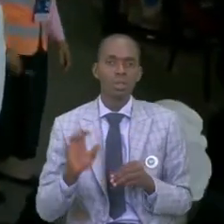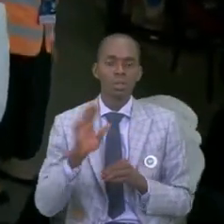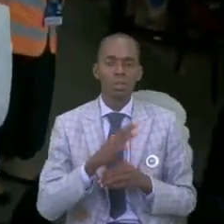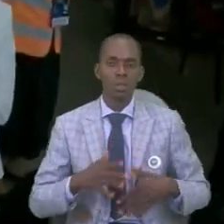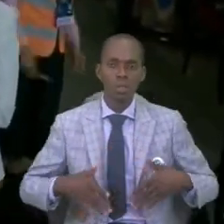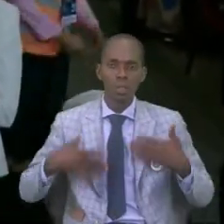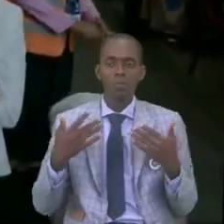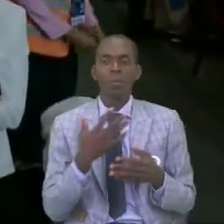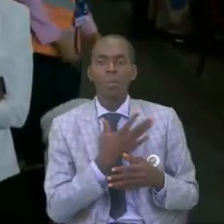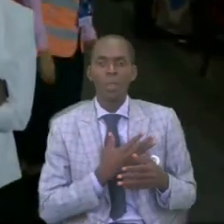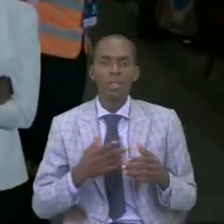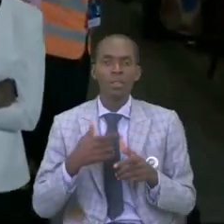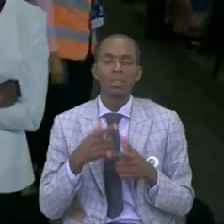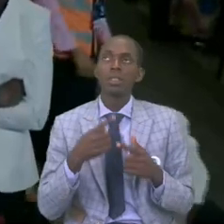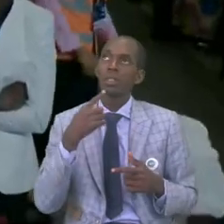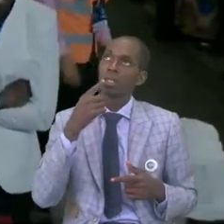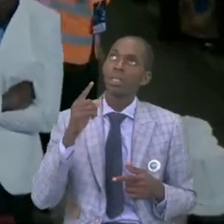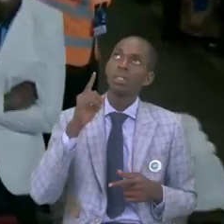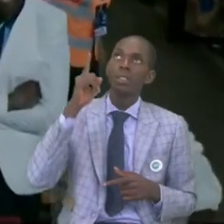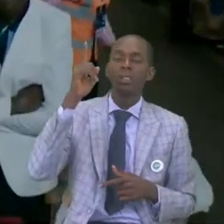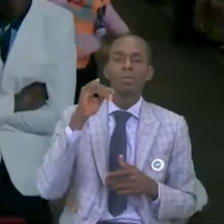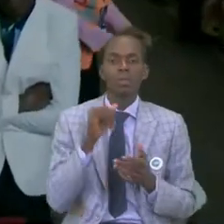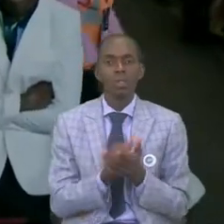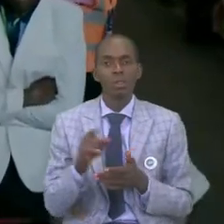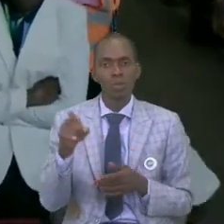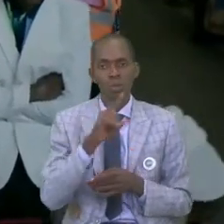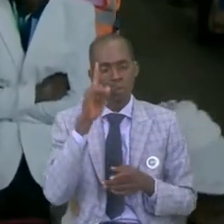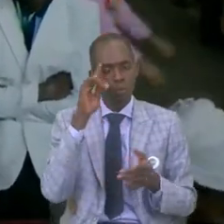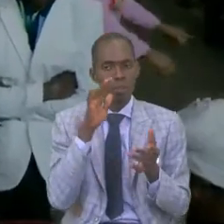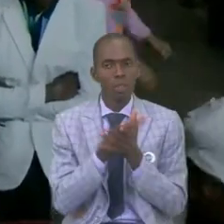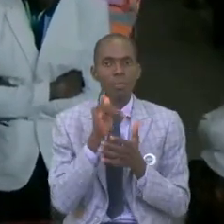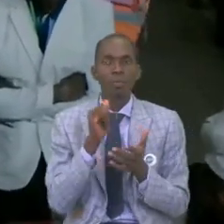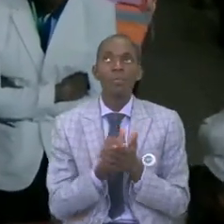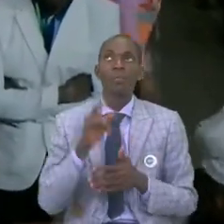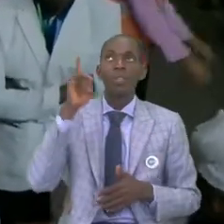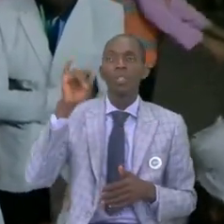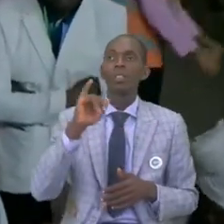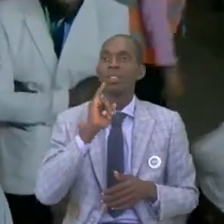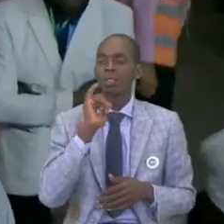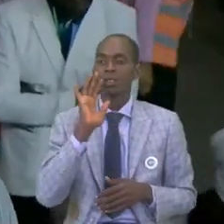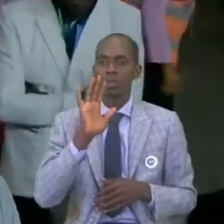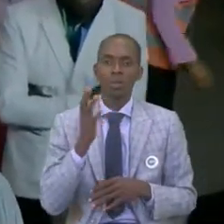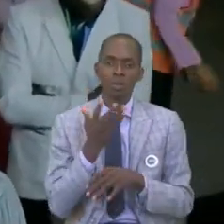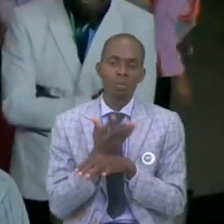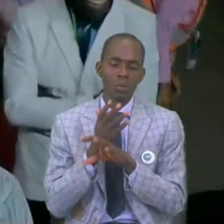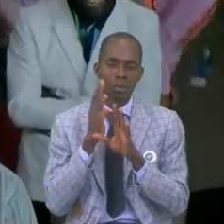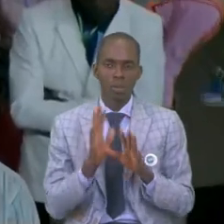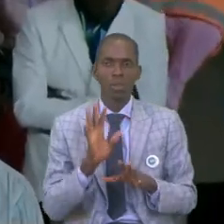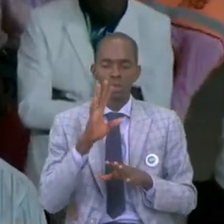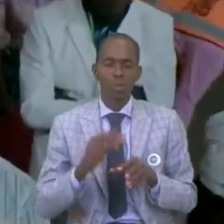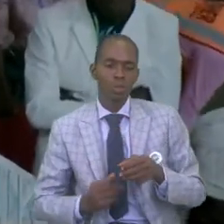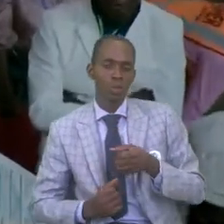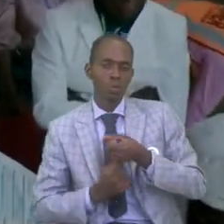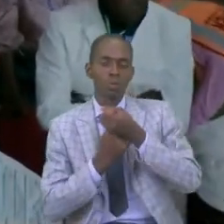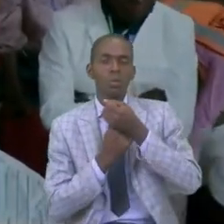him that you believe that he is your advocate. Satan cannot accuse you successfully if you